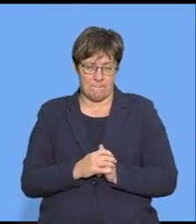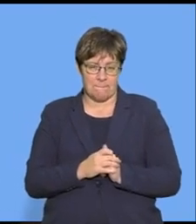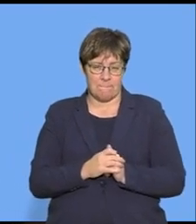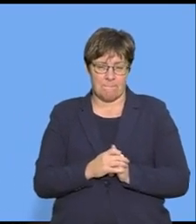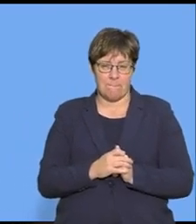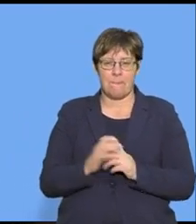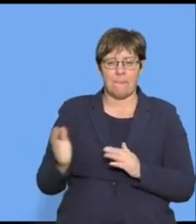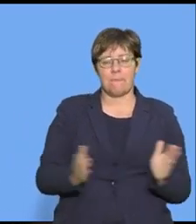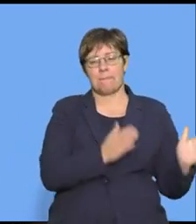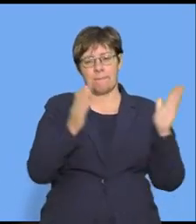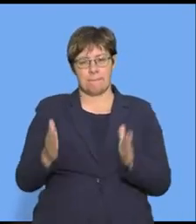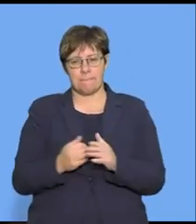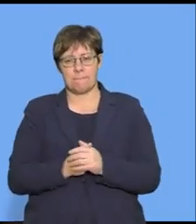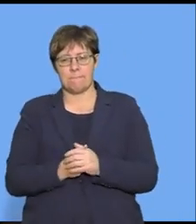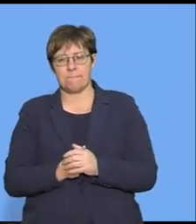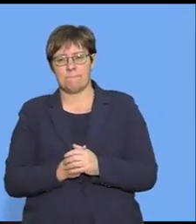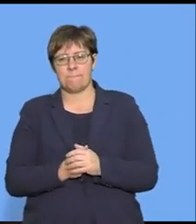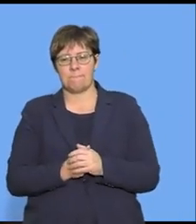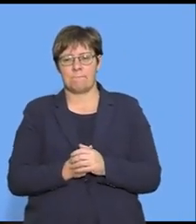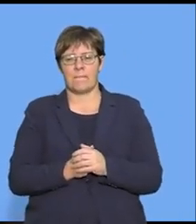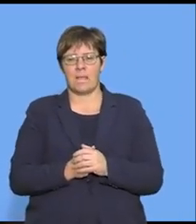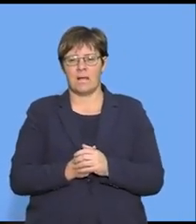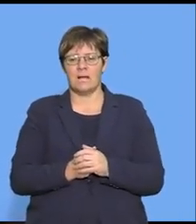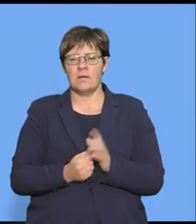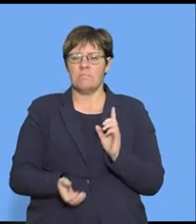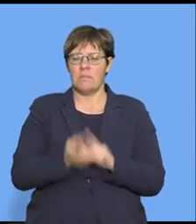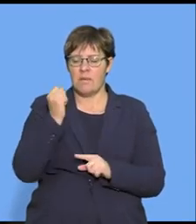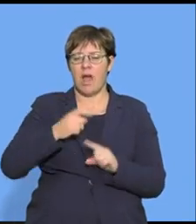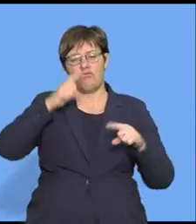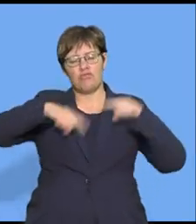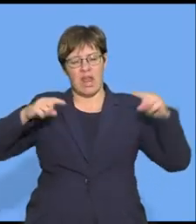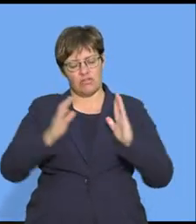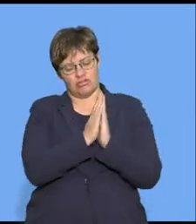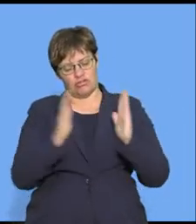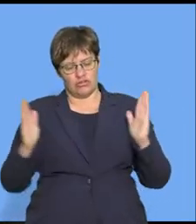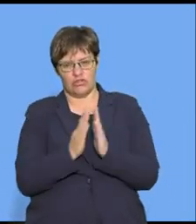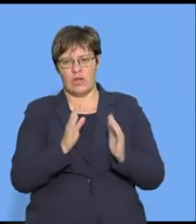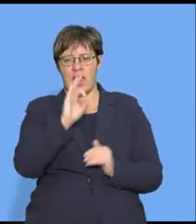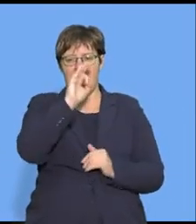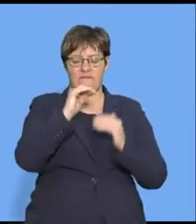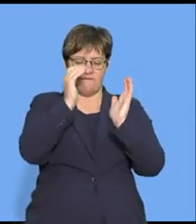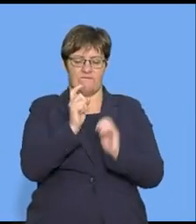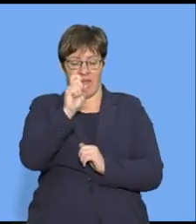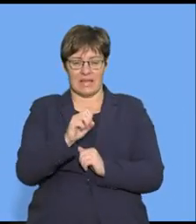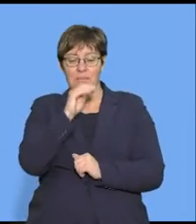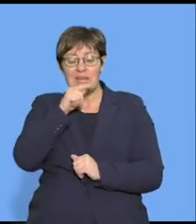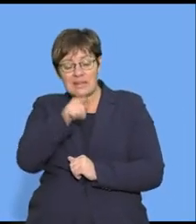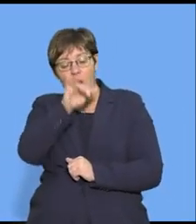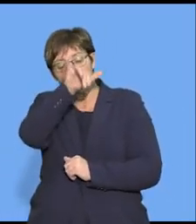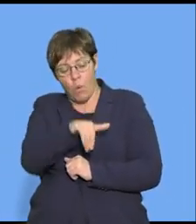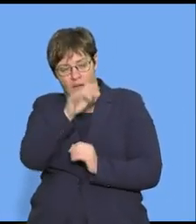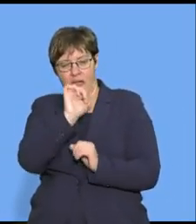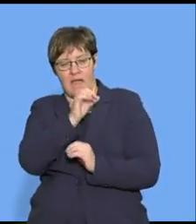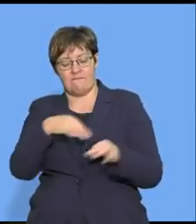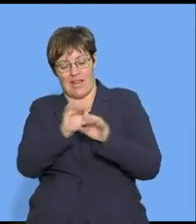range of f of x. Remember, the range of f of x, this will be the y values, right? The y values.